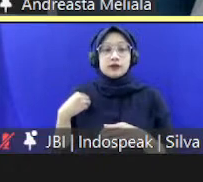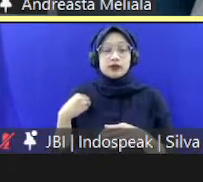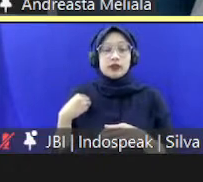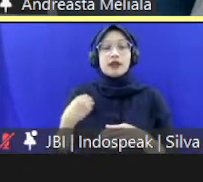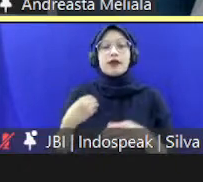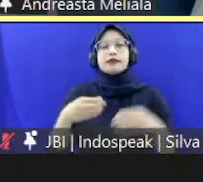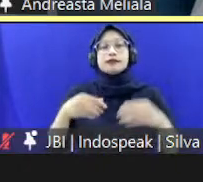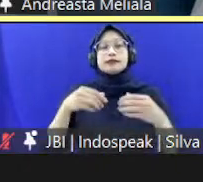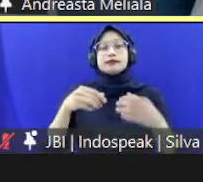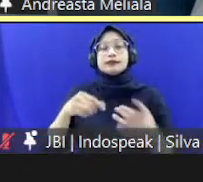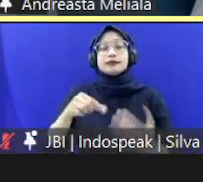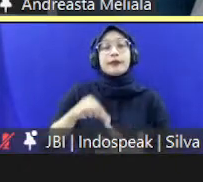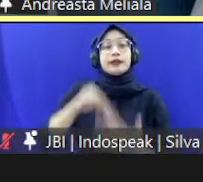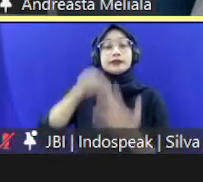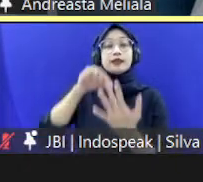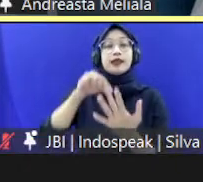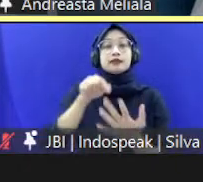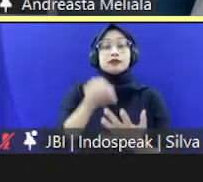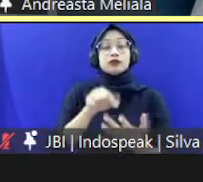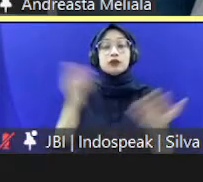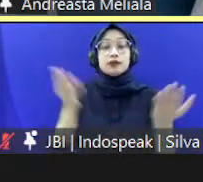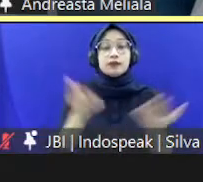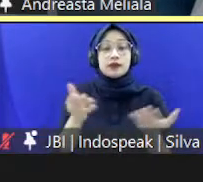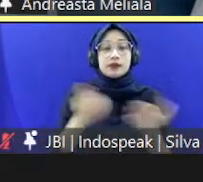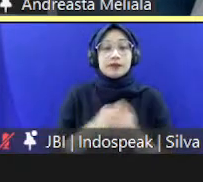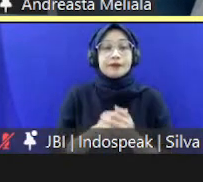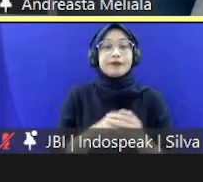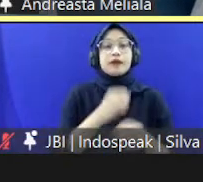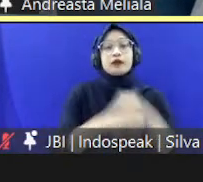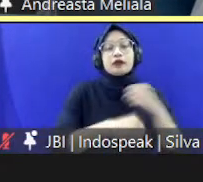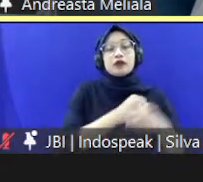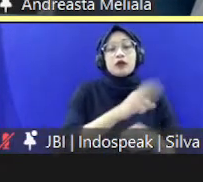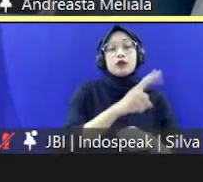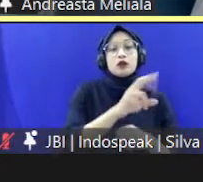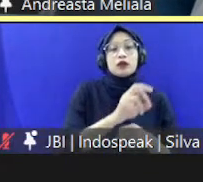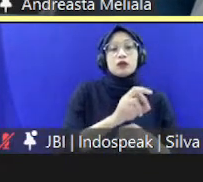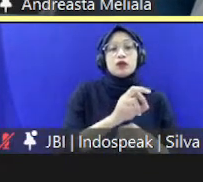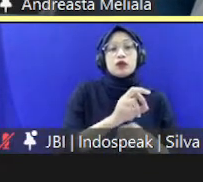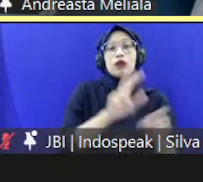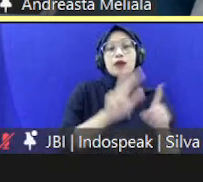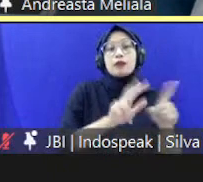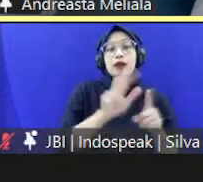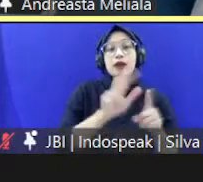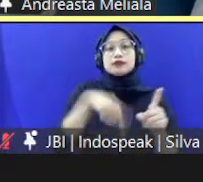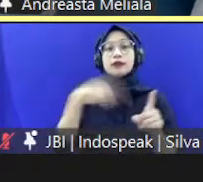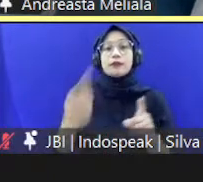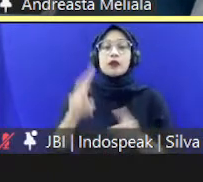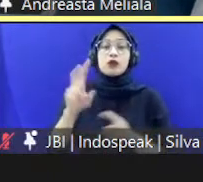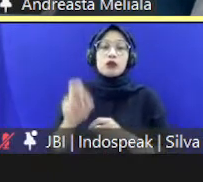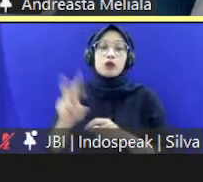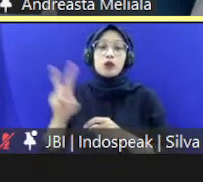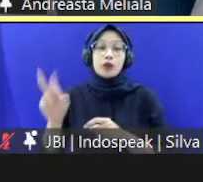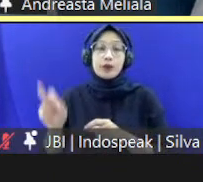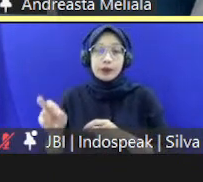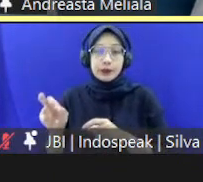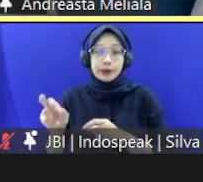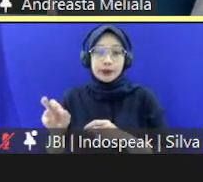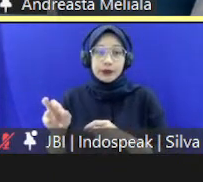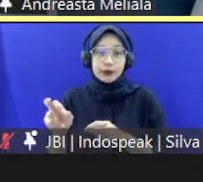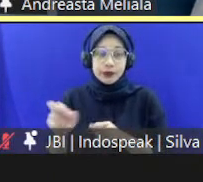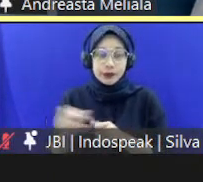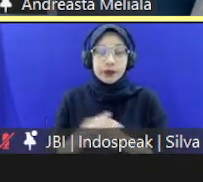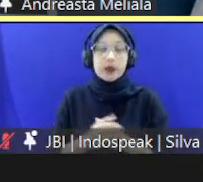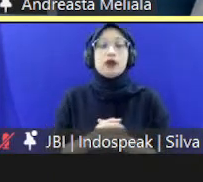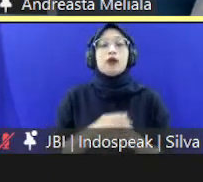data from 2018 and 2020. The medical specialist to population ratio actually